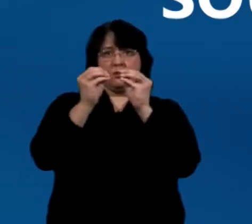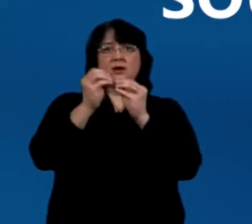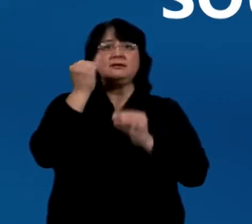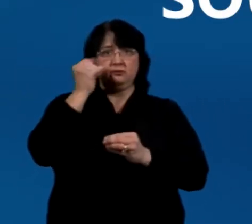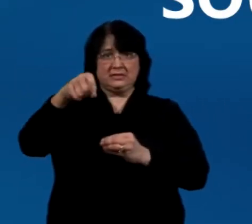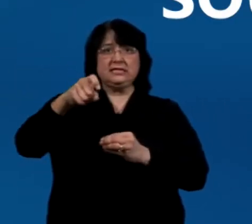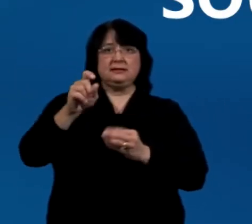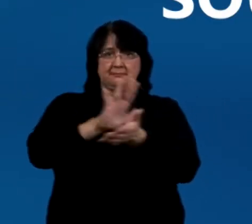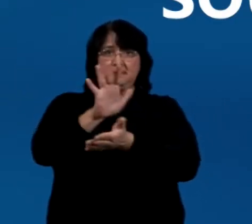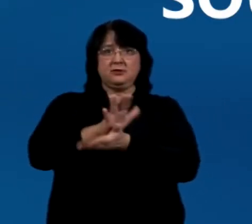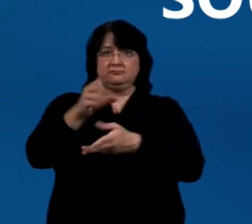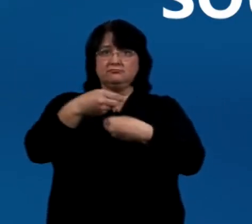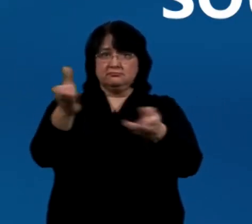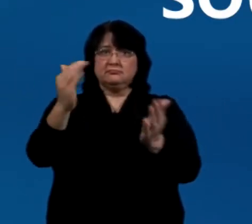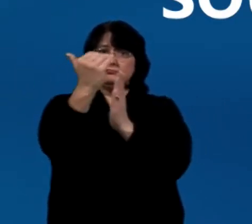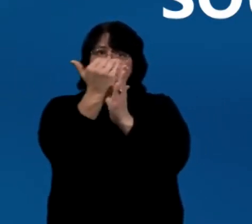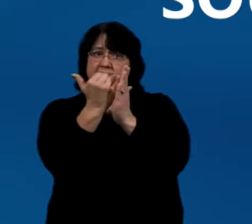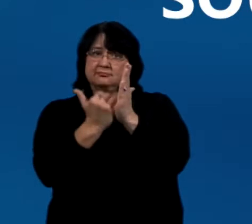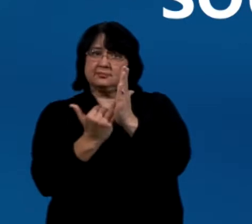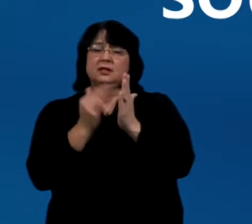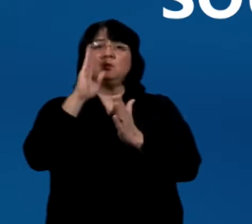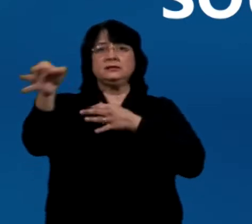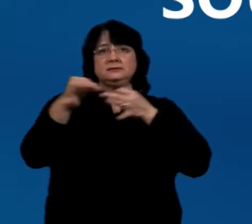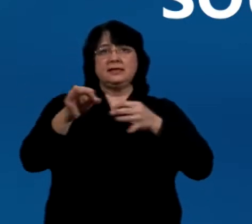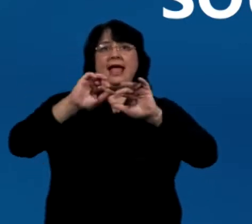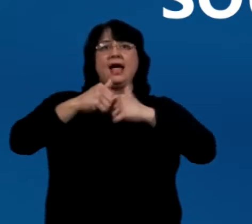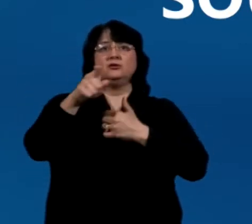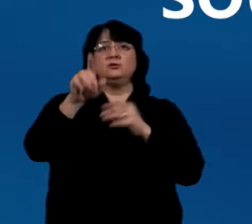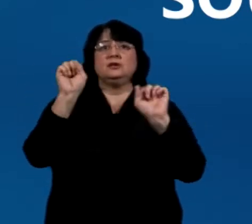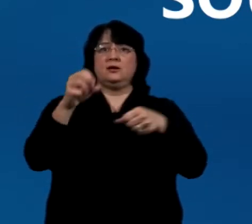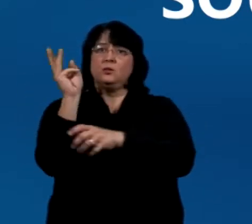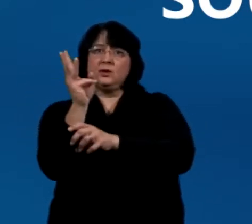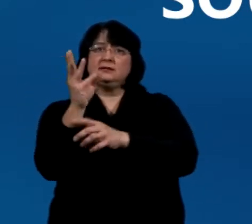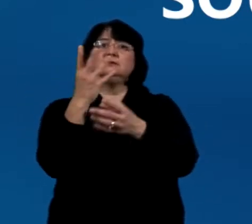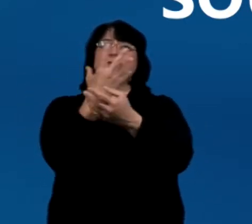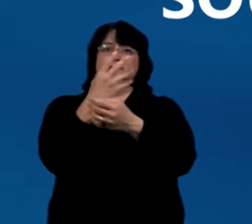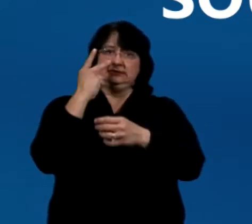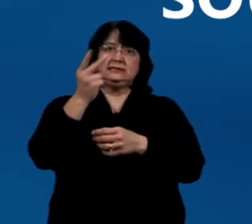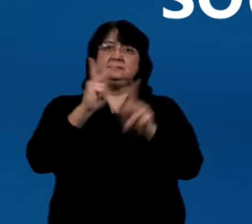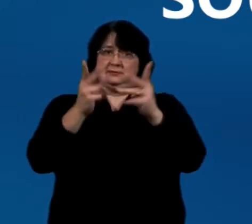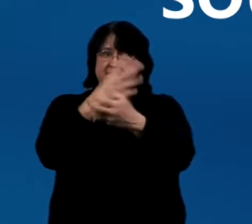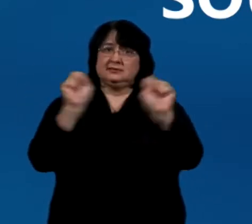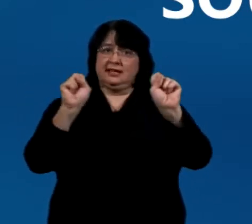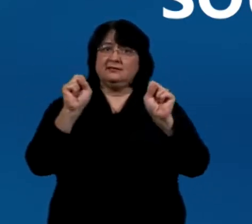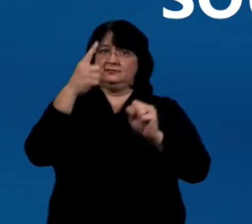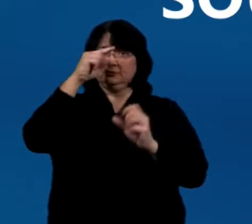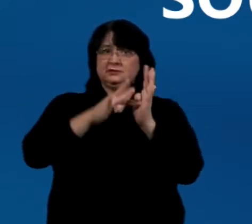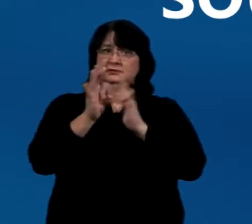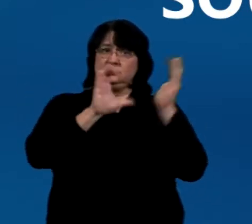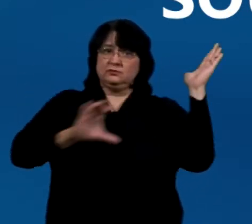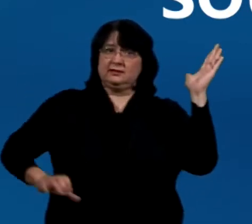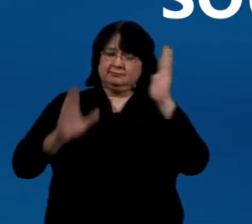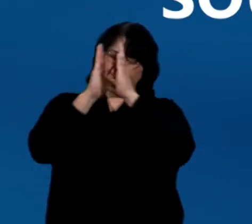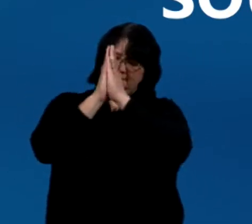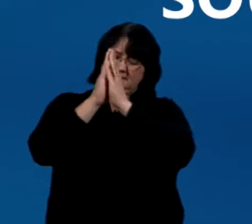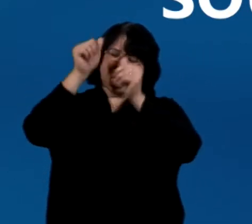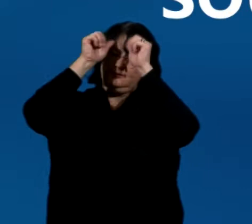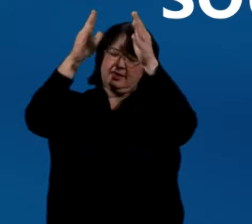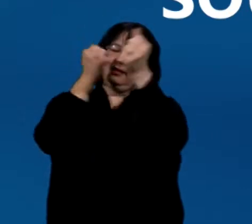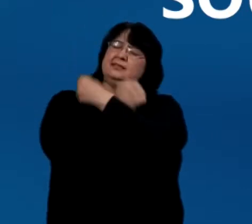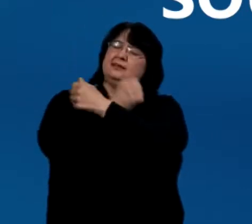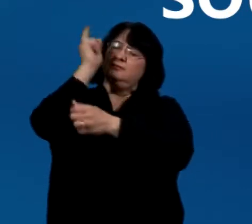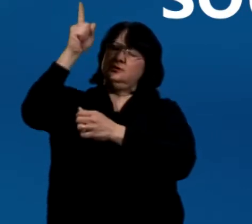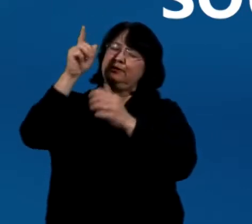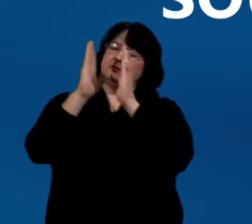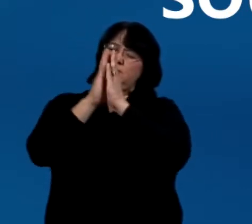one and show you how you can win someone to Jesus Christ. Father, I love you, and I need your help now, and I pray that